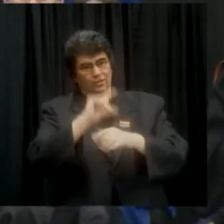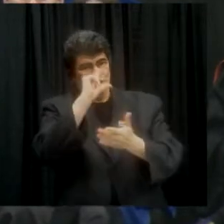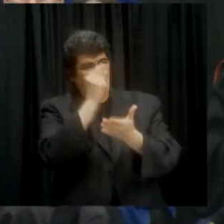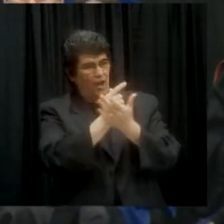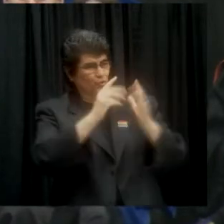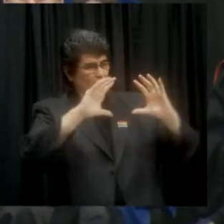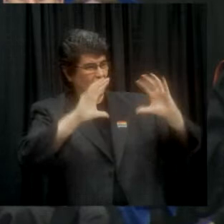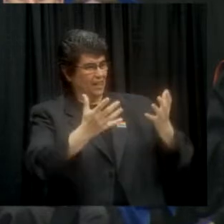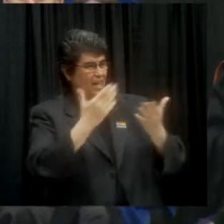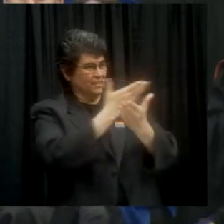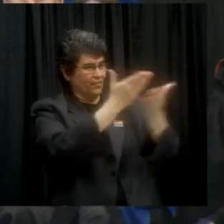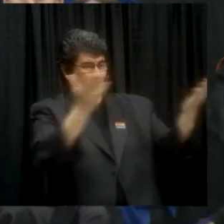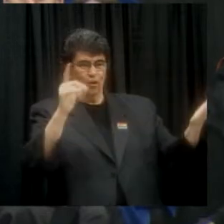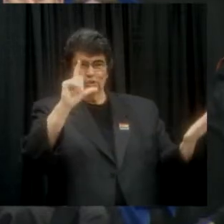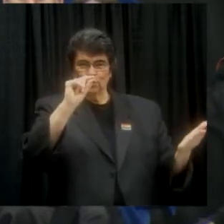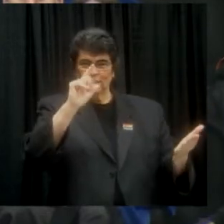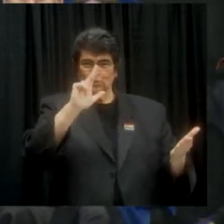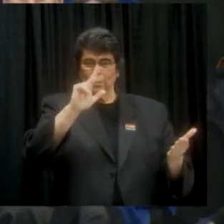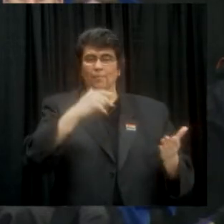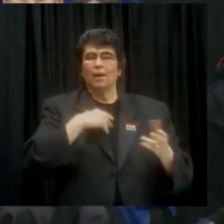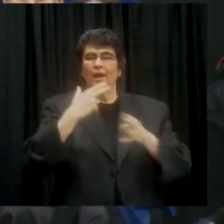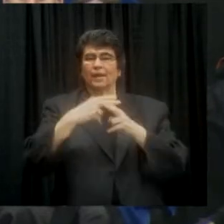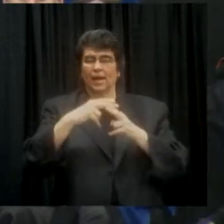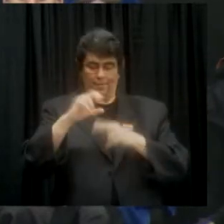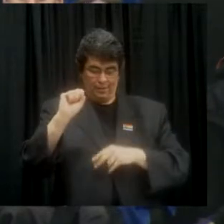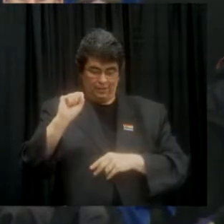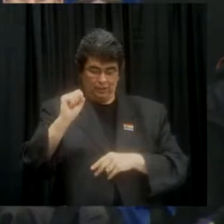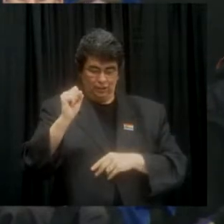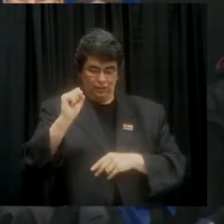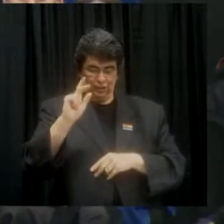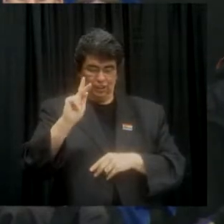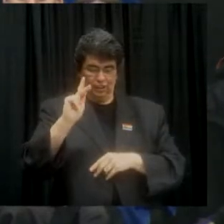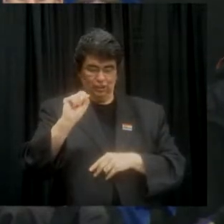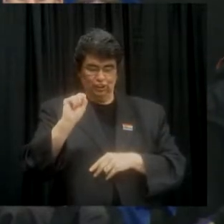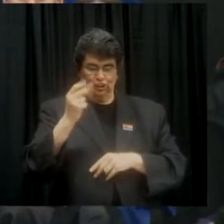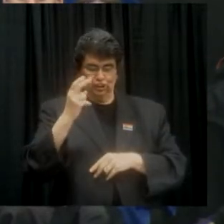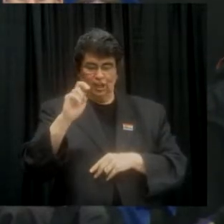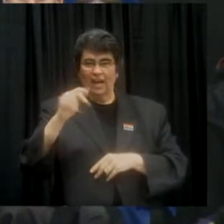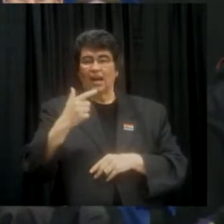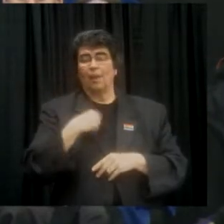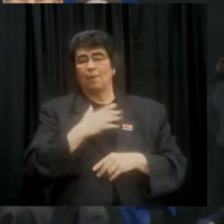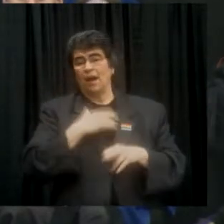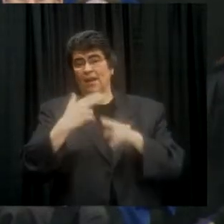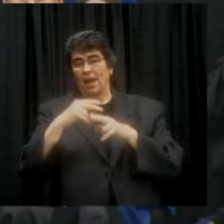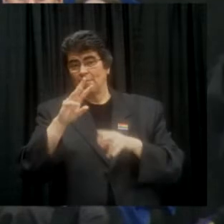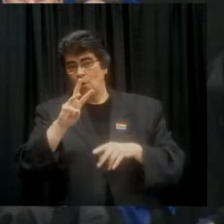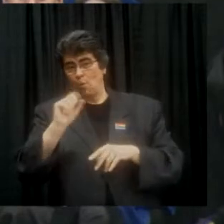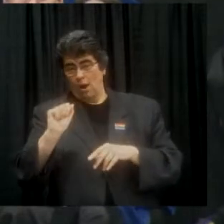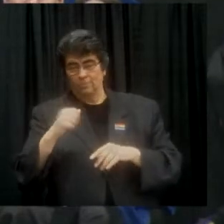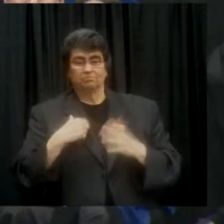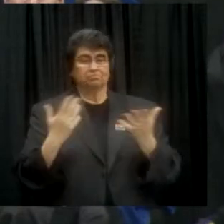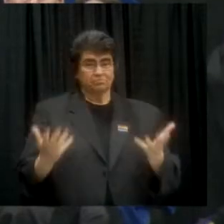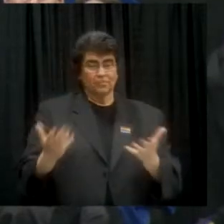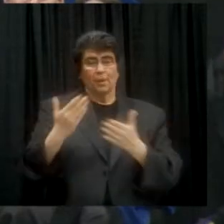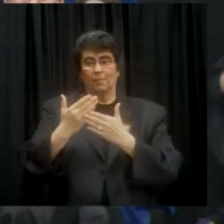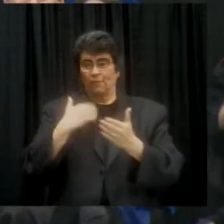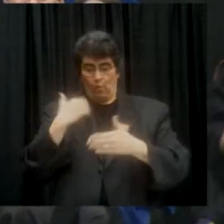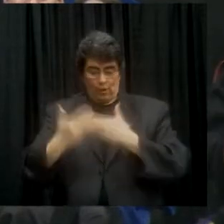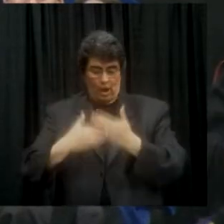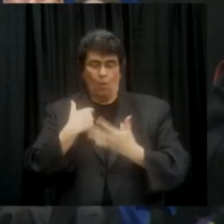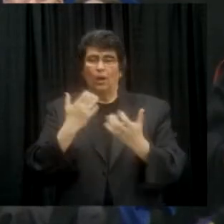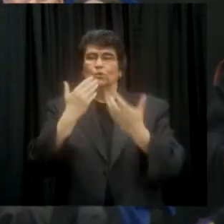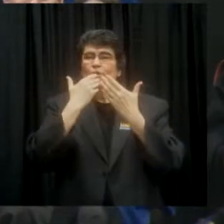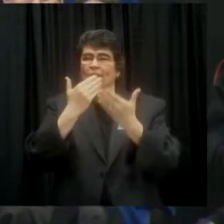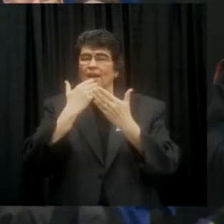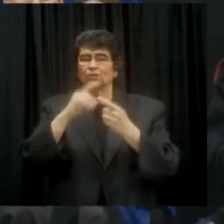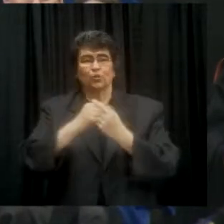graduating class of 2023. My name is Shang. And my name is Hua. And before we get going, I'd like to give